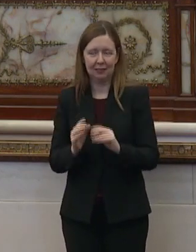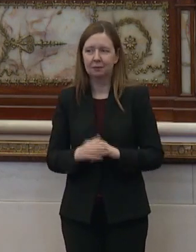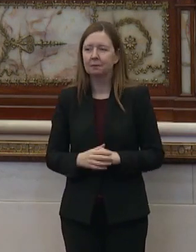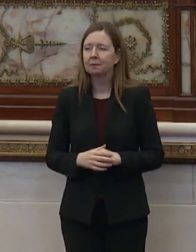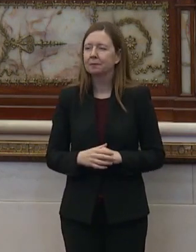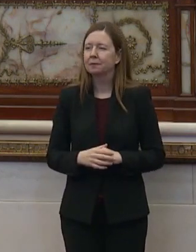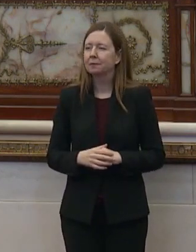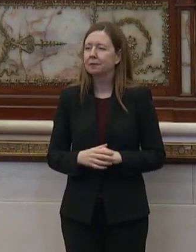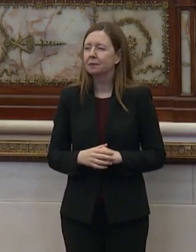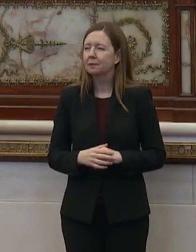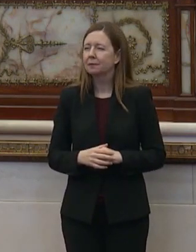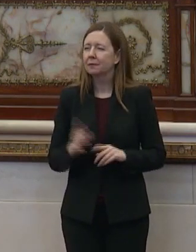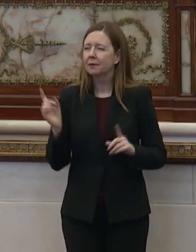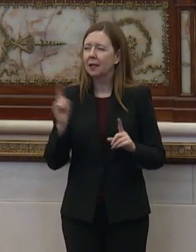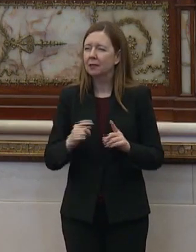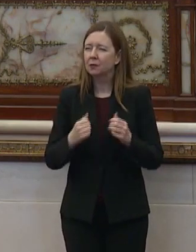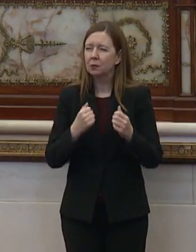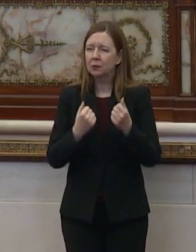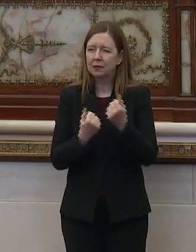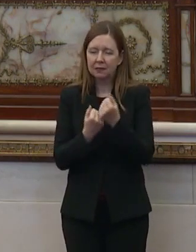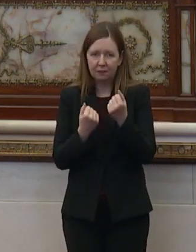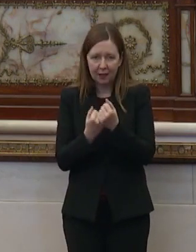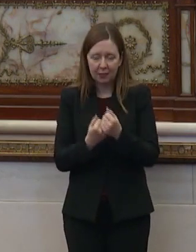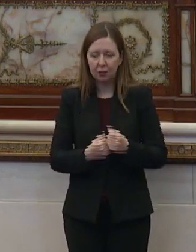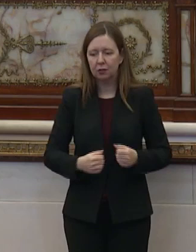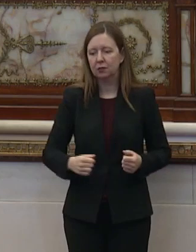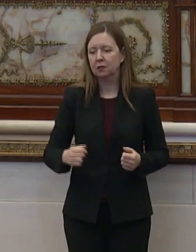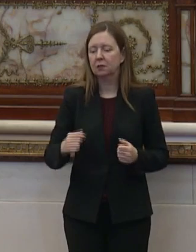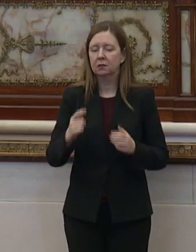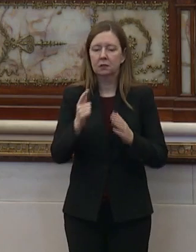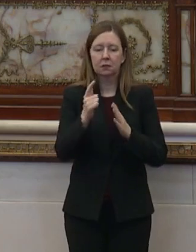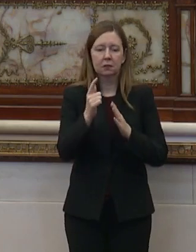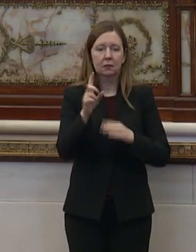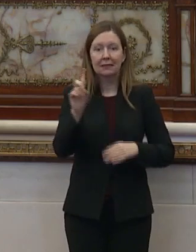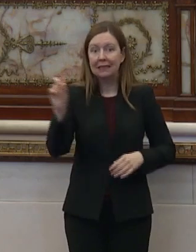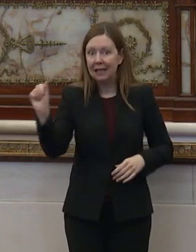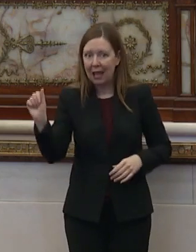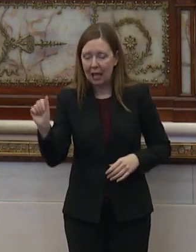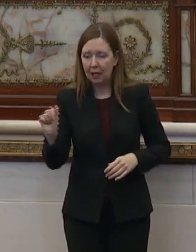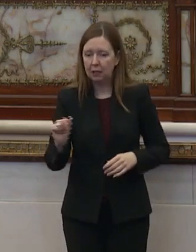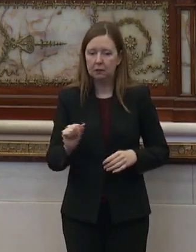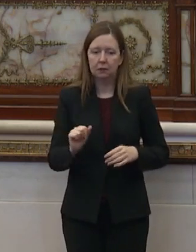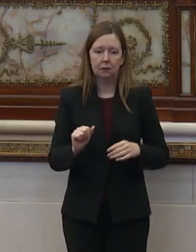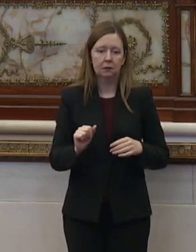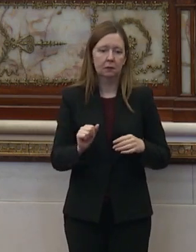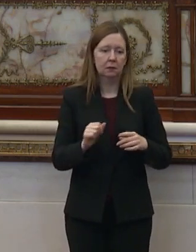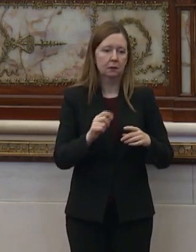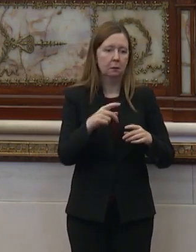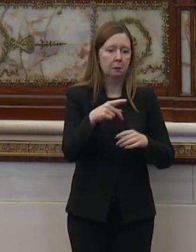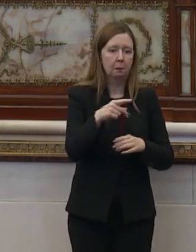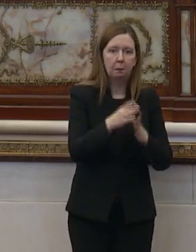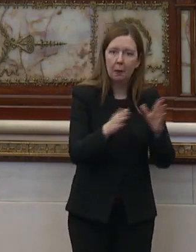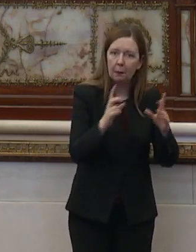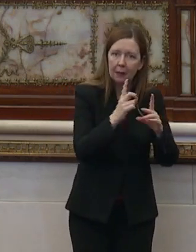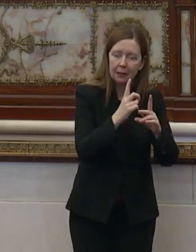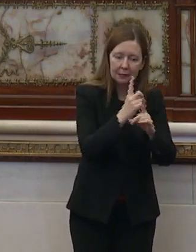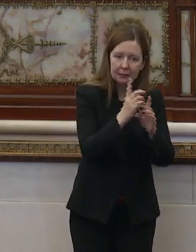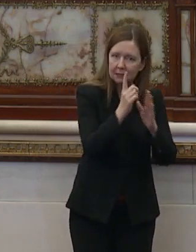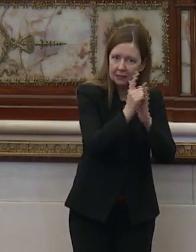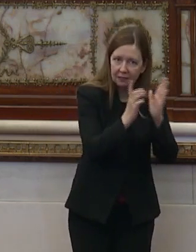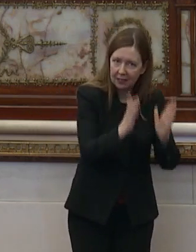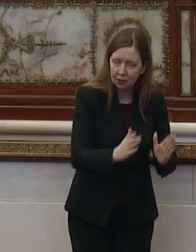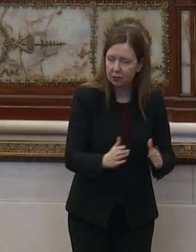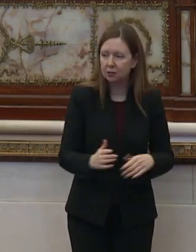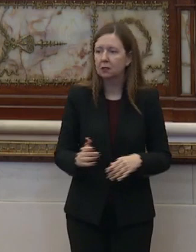and to the defenders, to the DA, for all of those eyes, all of that input to come up